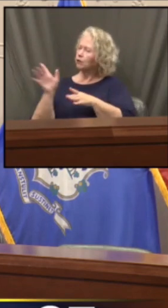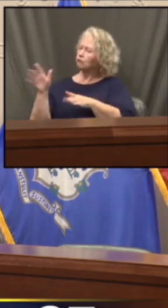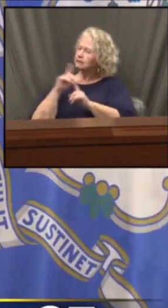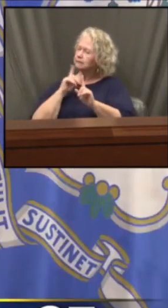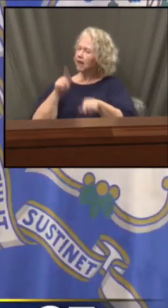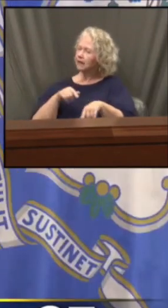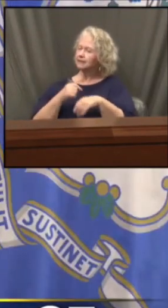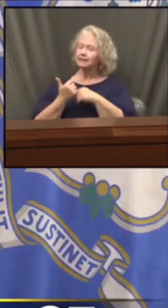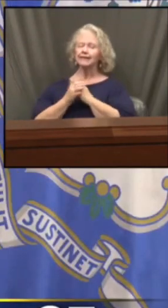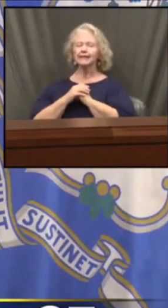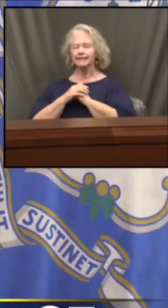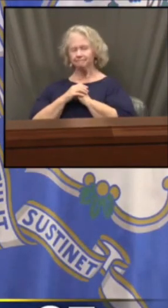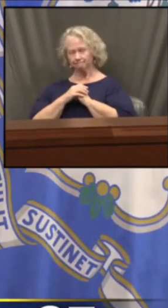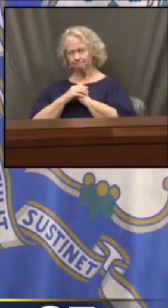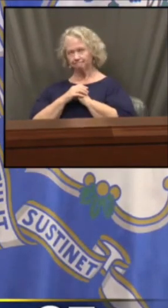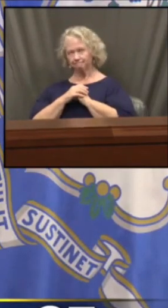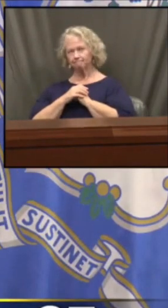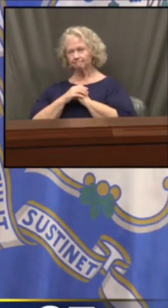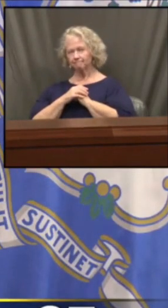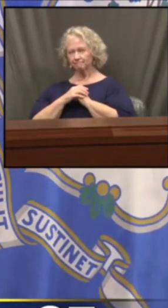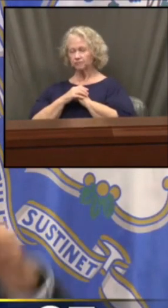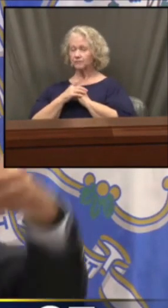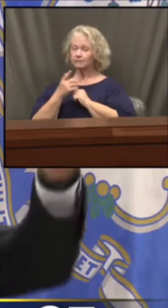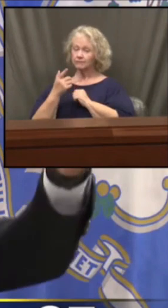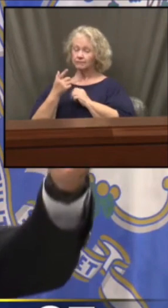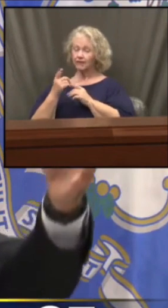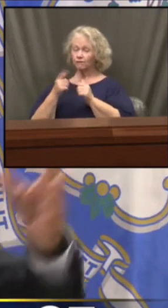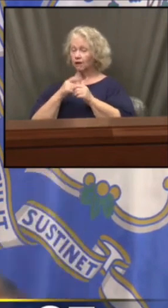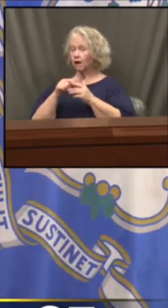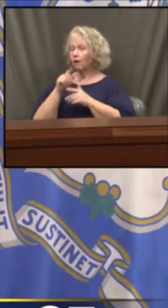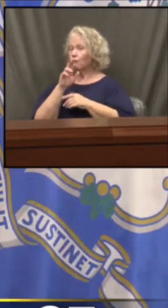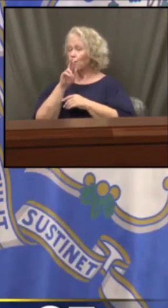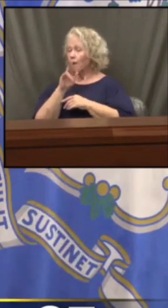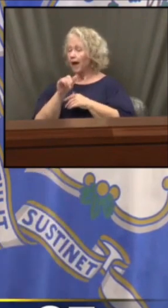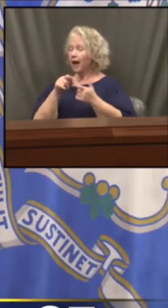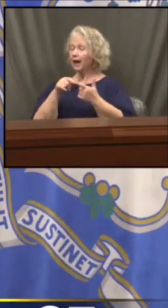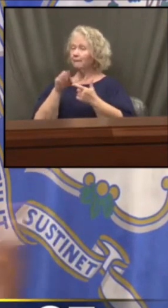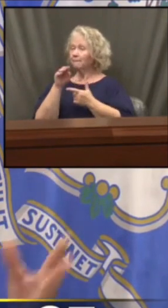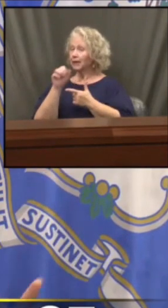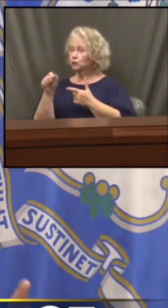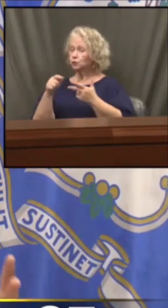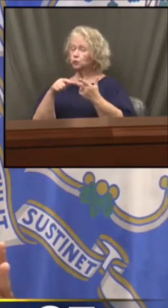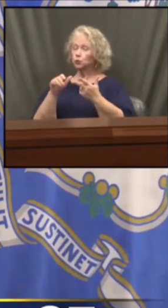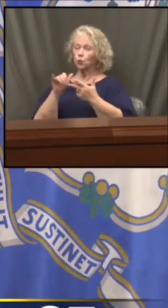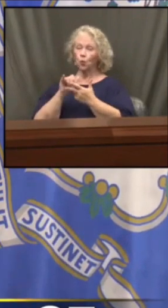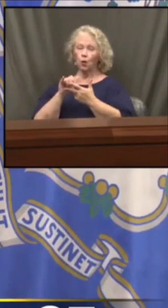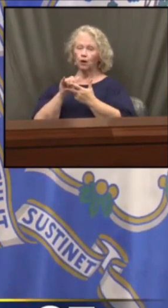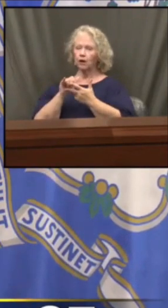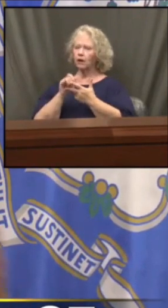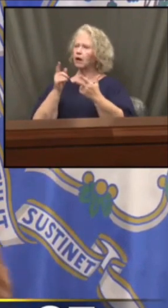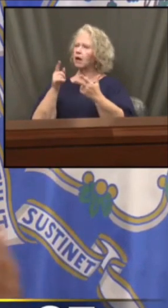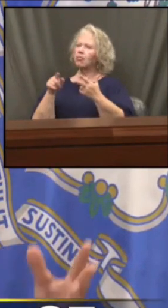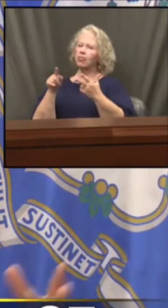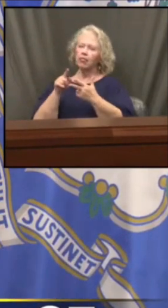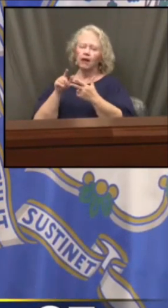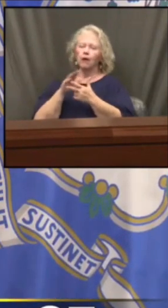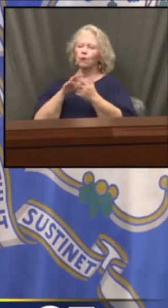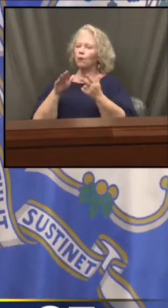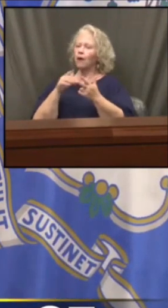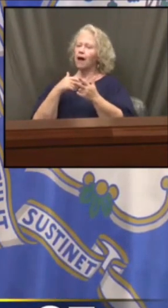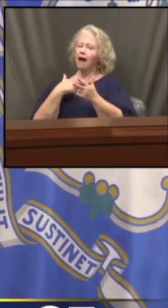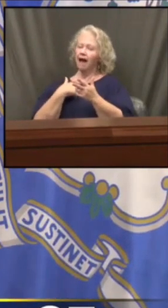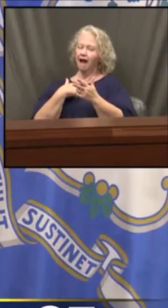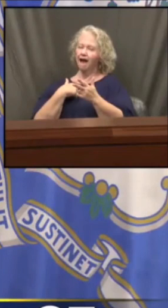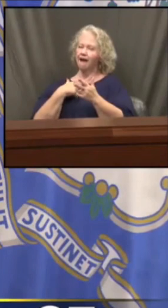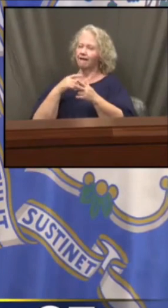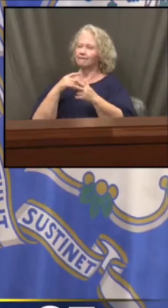A couple of things on that. First of all, Rhode Island, Massachusetts, New York, none of them have a statewide